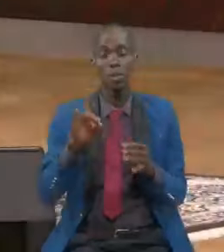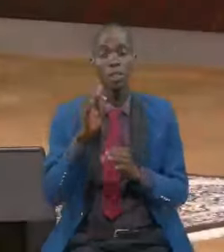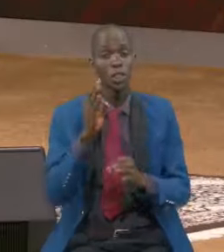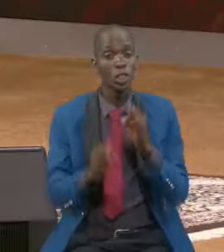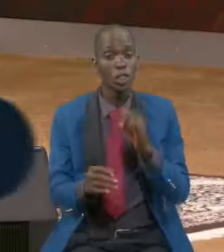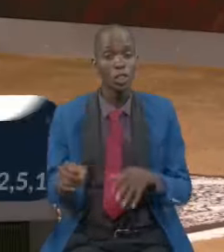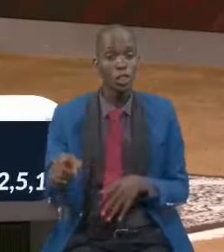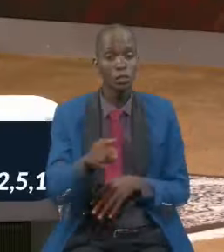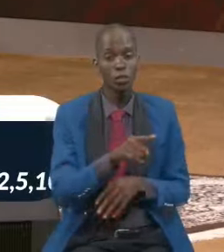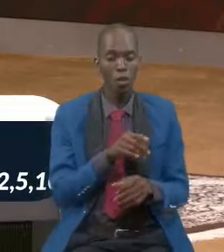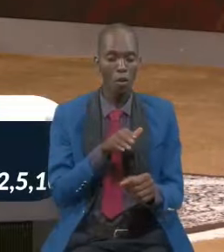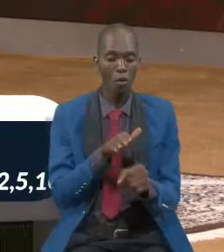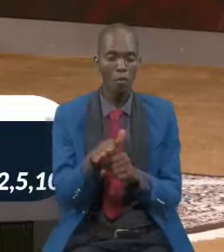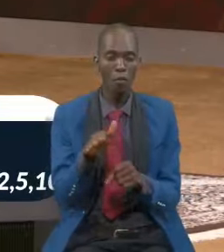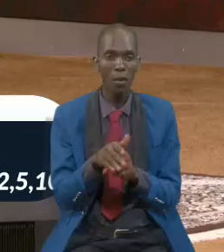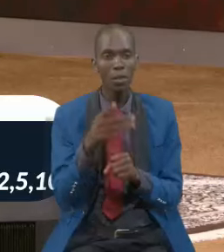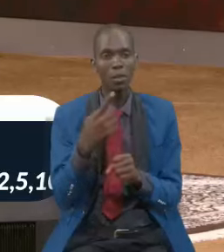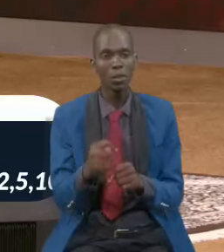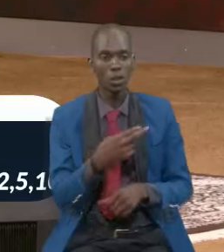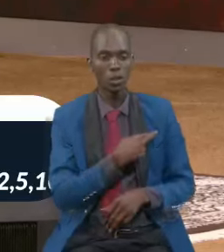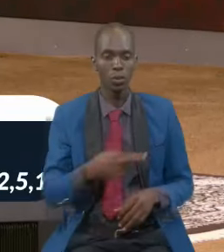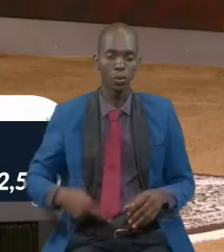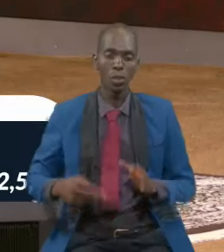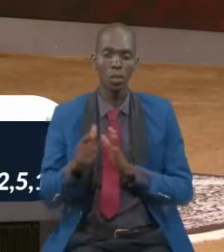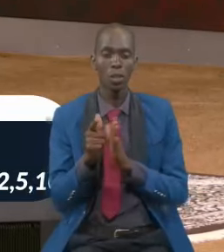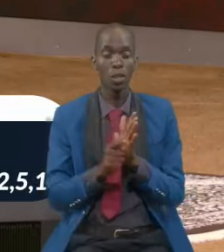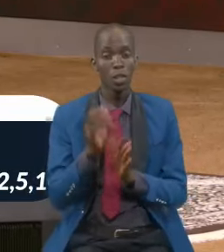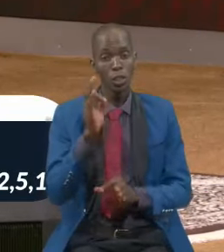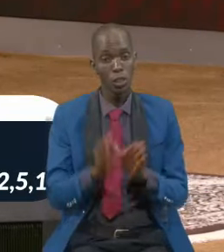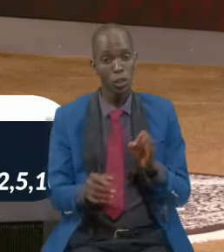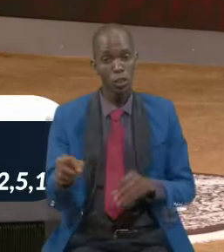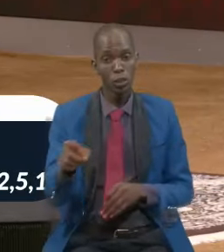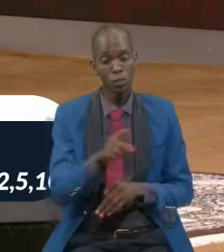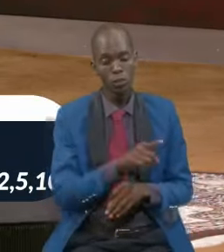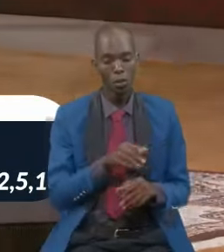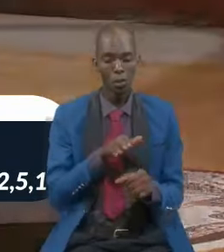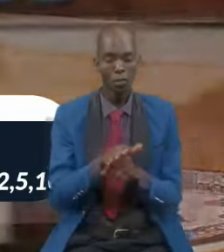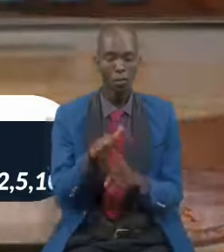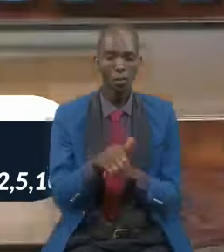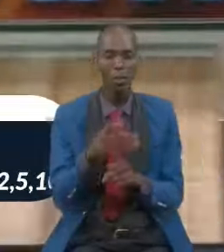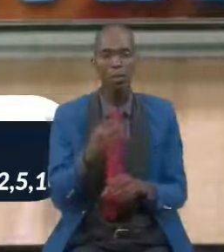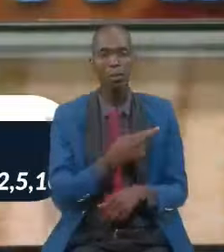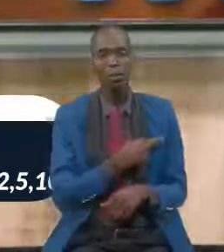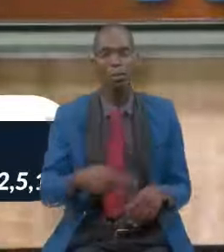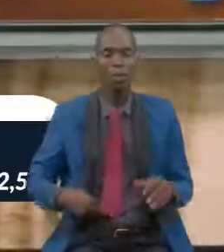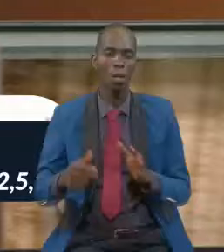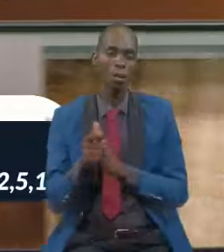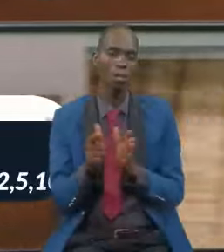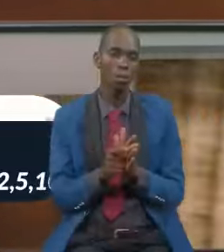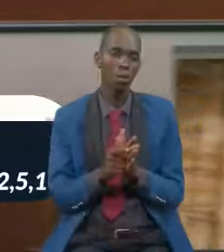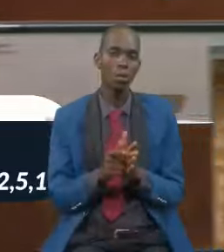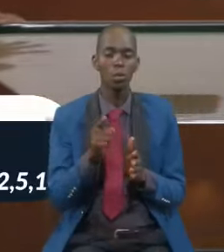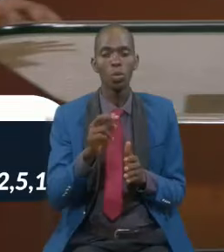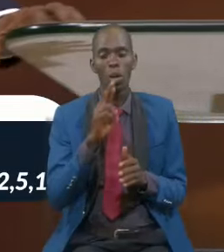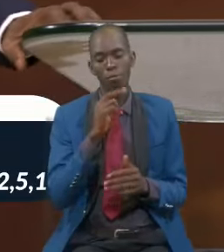fulfill the royal law. If ye fulfill the royal law, you are driving on